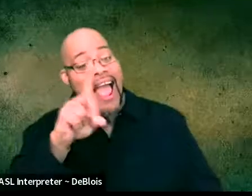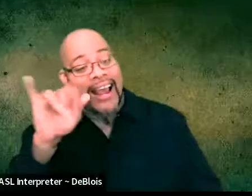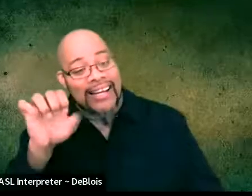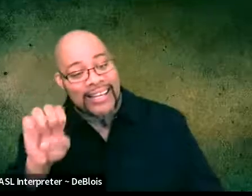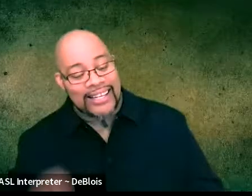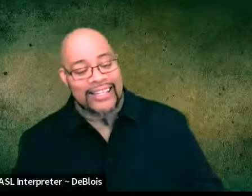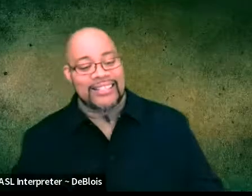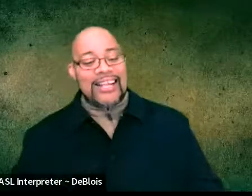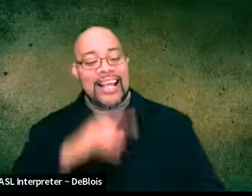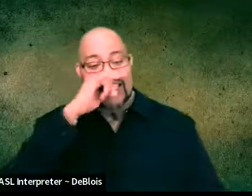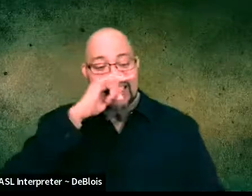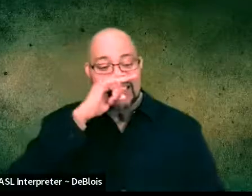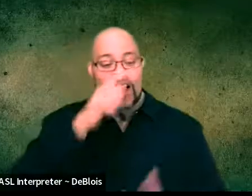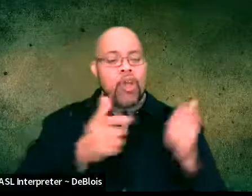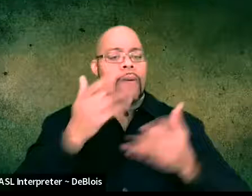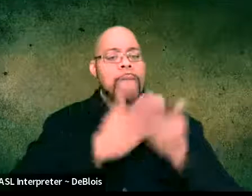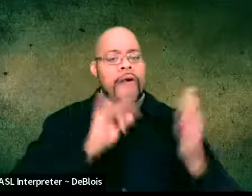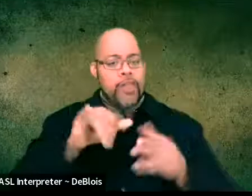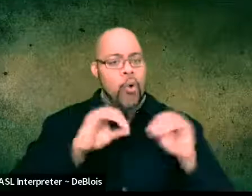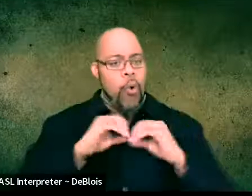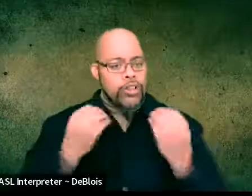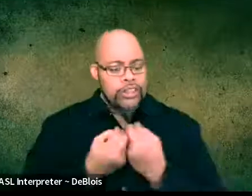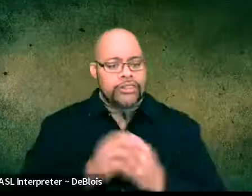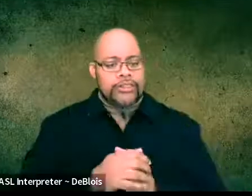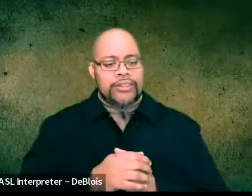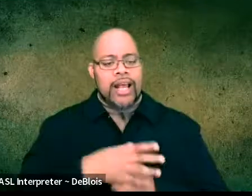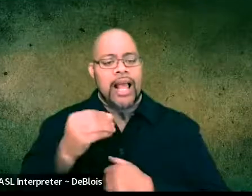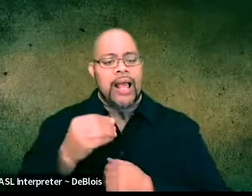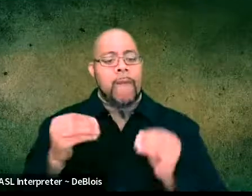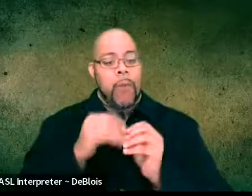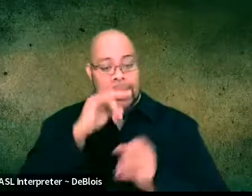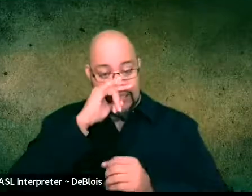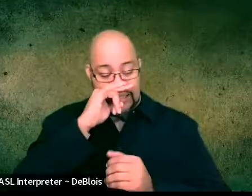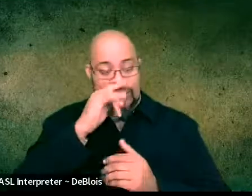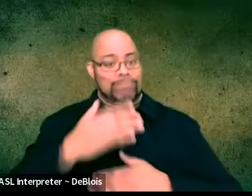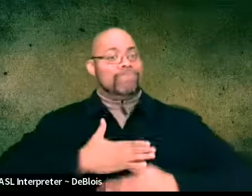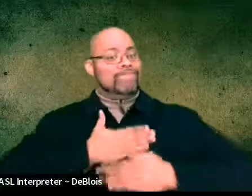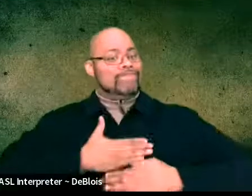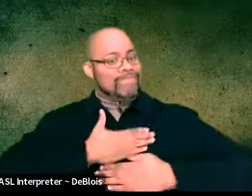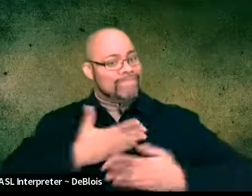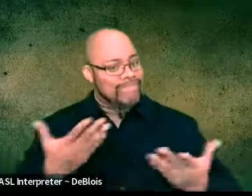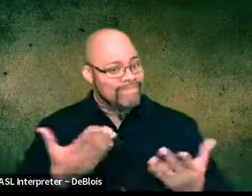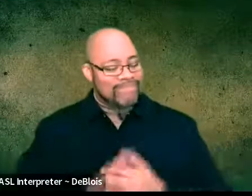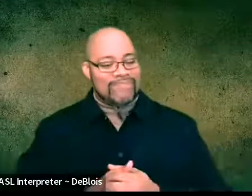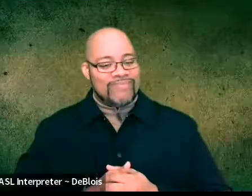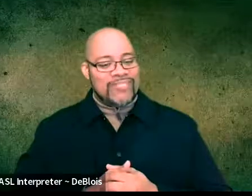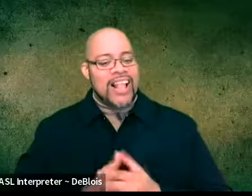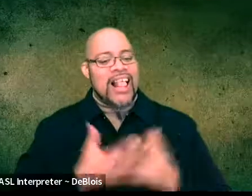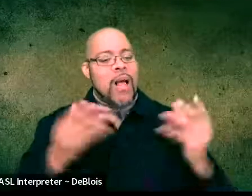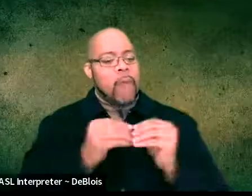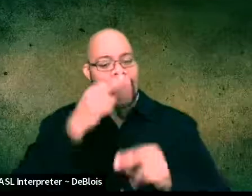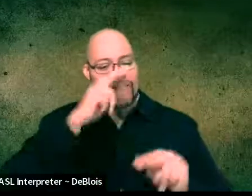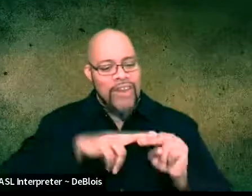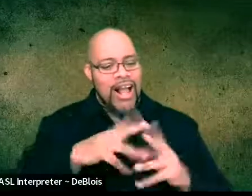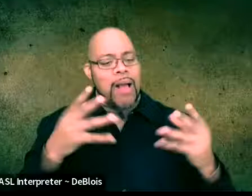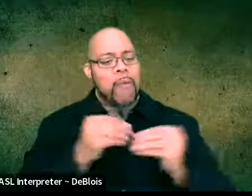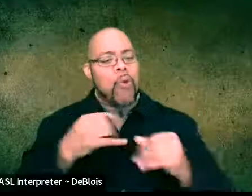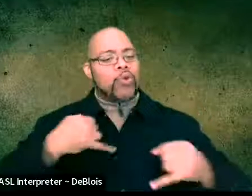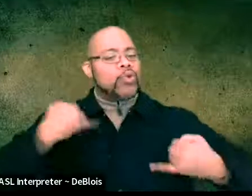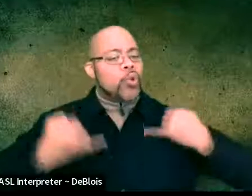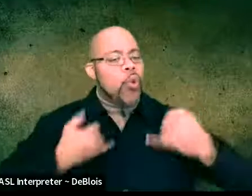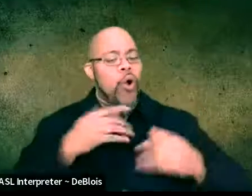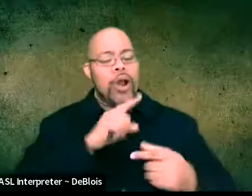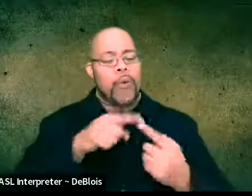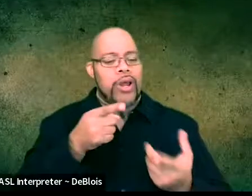Addie. Kids are a large part of this organization, and the more kids, the merrier. It's a lot more fun, a lot more joy when you get to